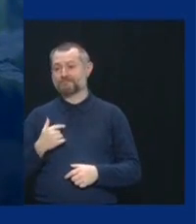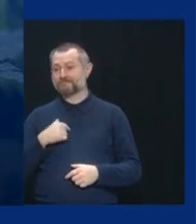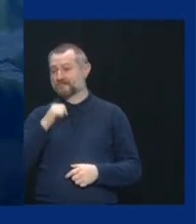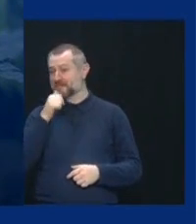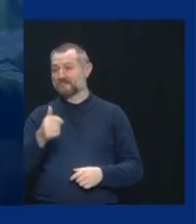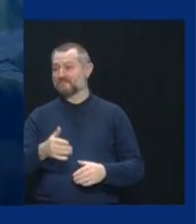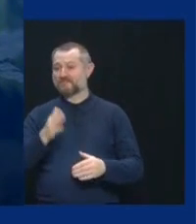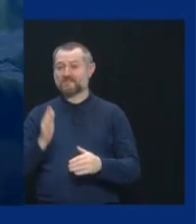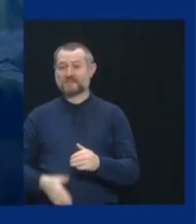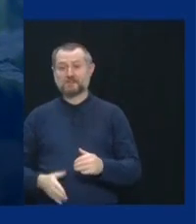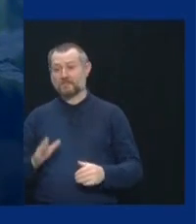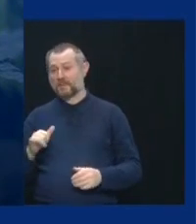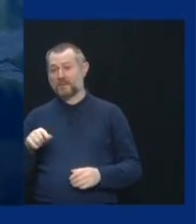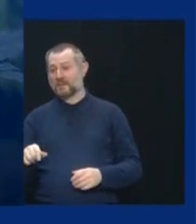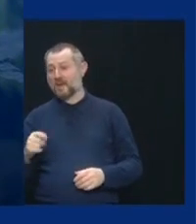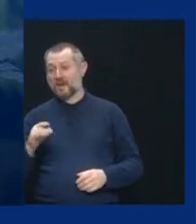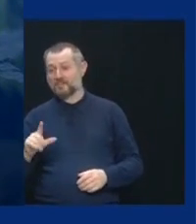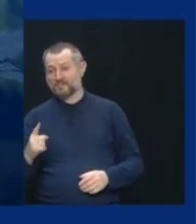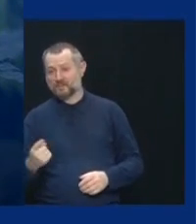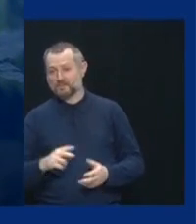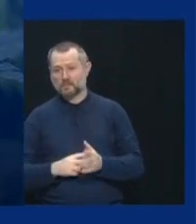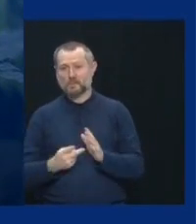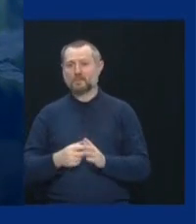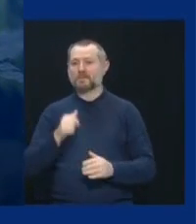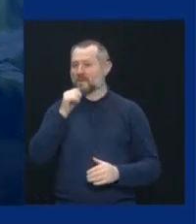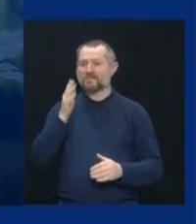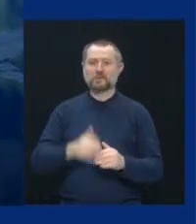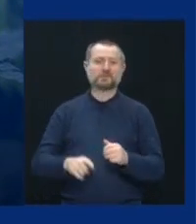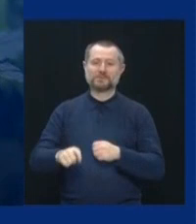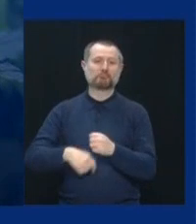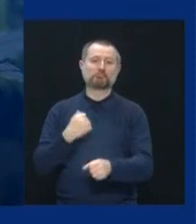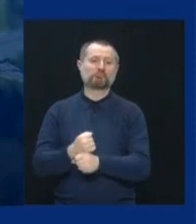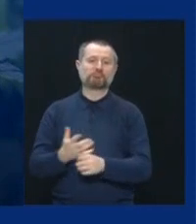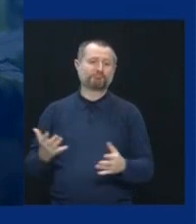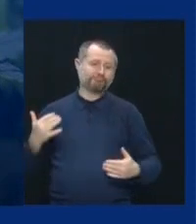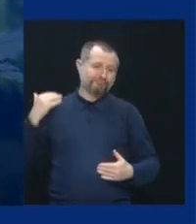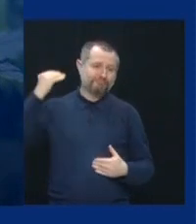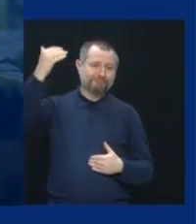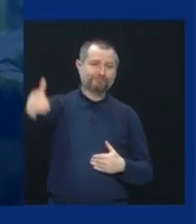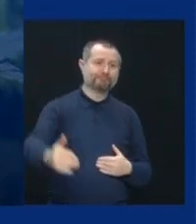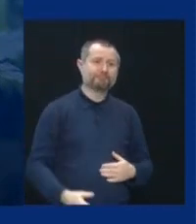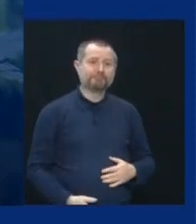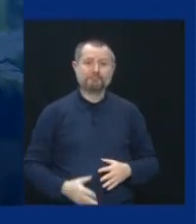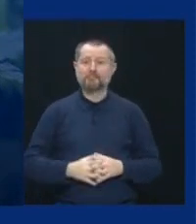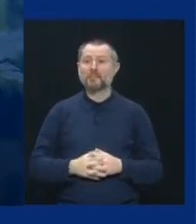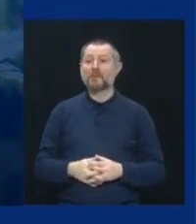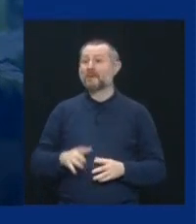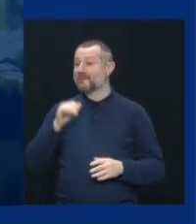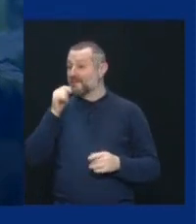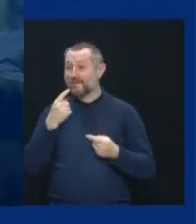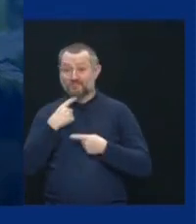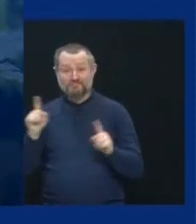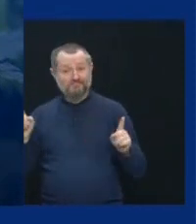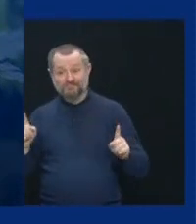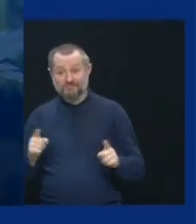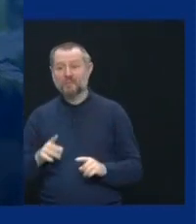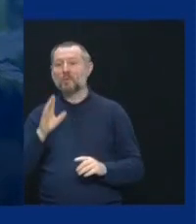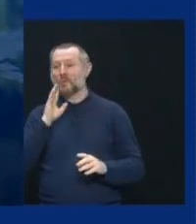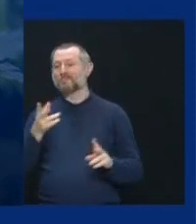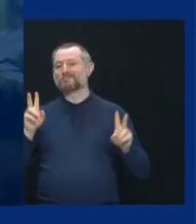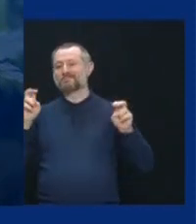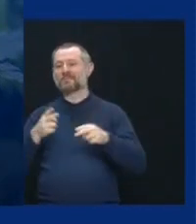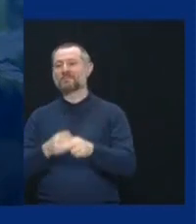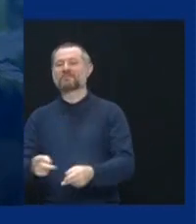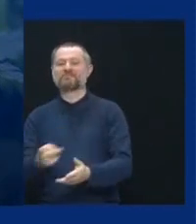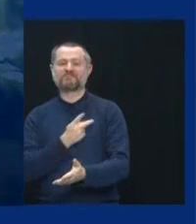done by the budget, we're not going to get it done. And I think it would be a failing if we don't get it done this year, and I think